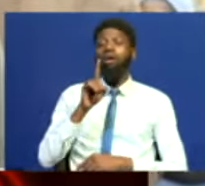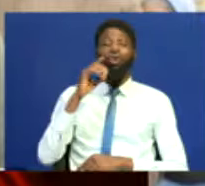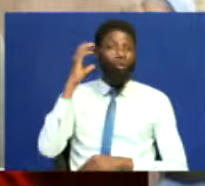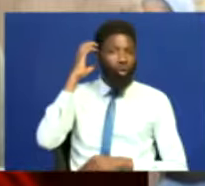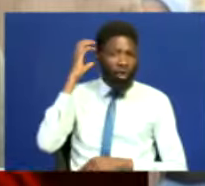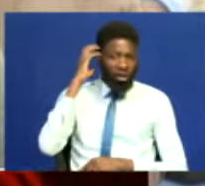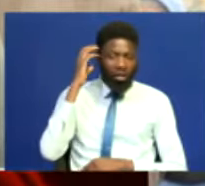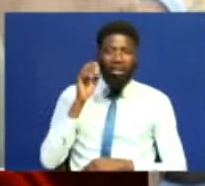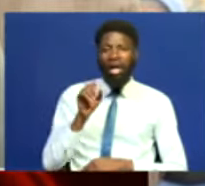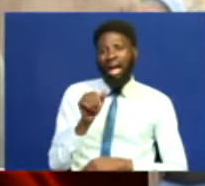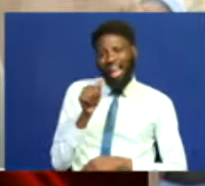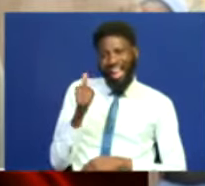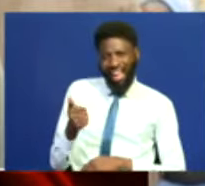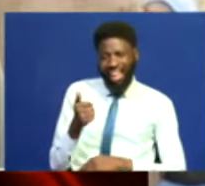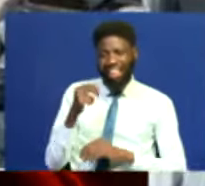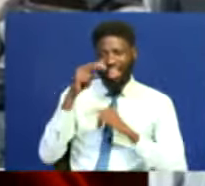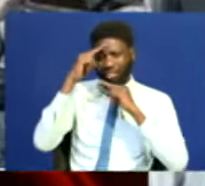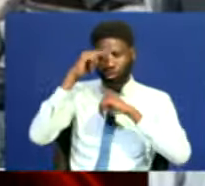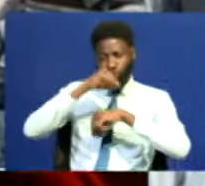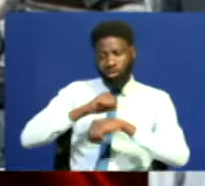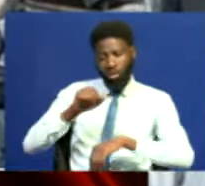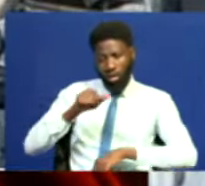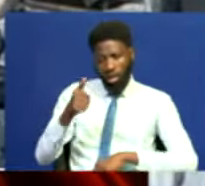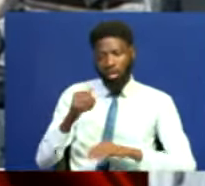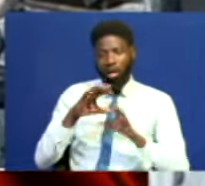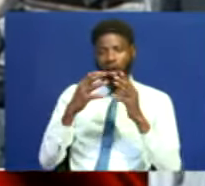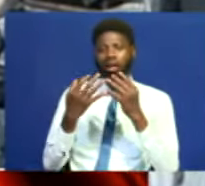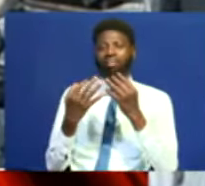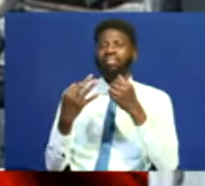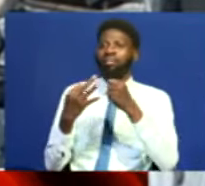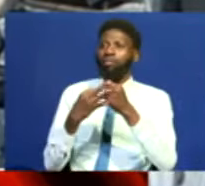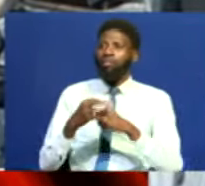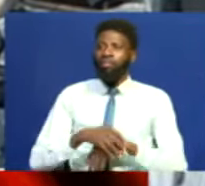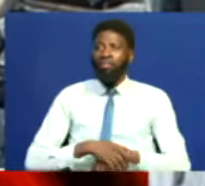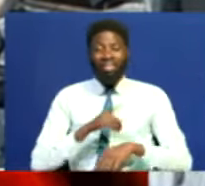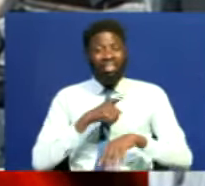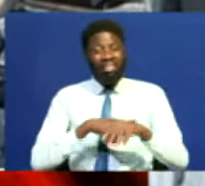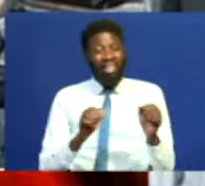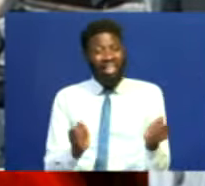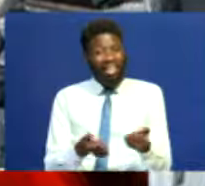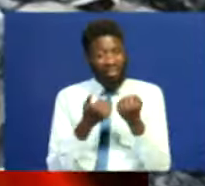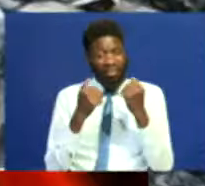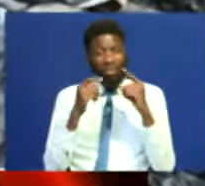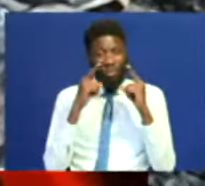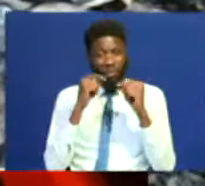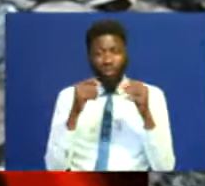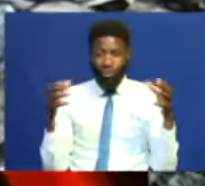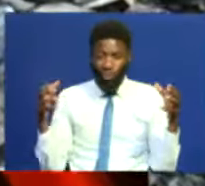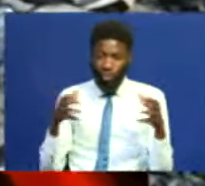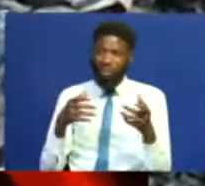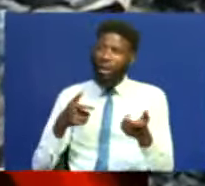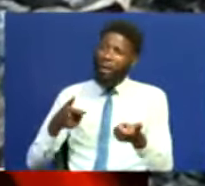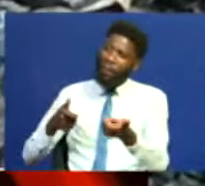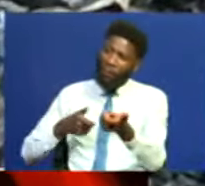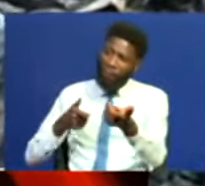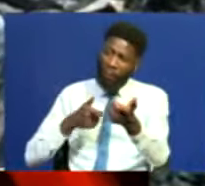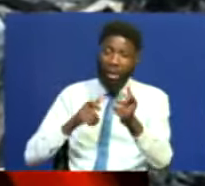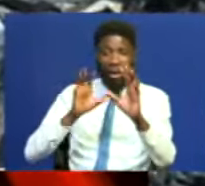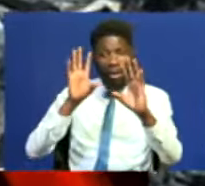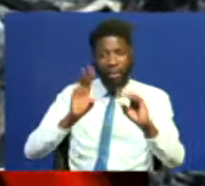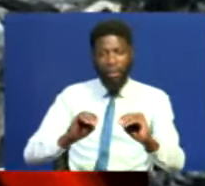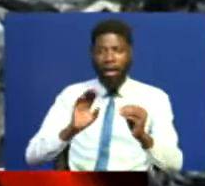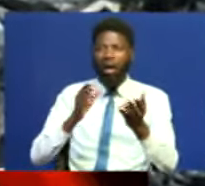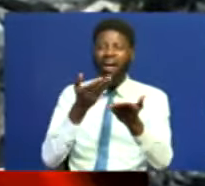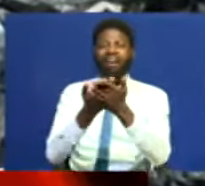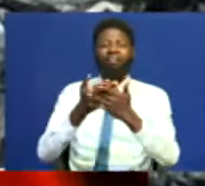anaenda kidarasa ya tano. Speaking after the incident, the villagers said the firefighters arrived at the scene when it was too late and could